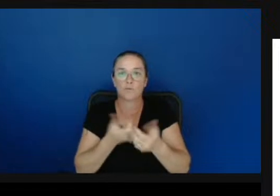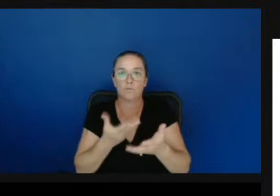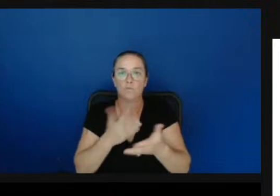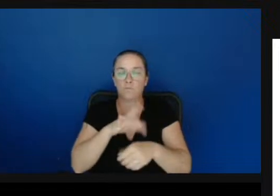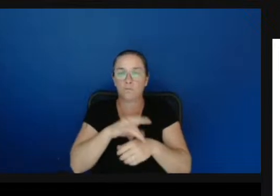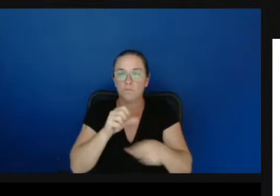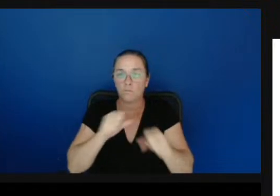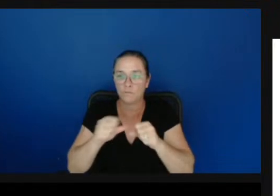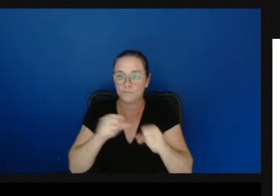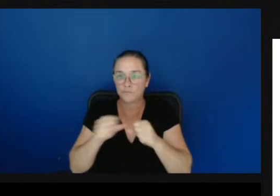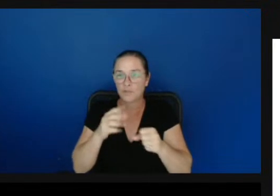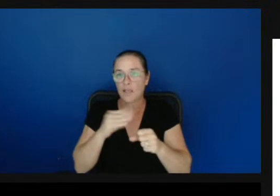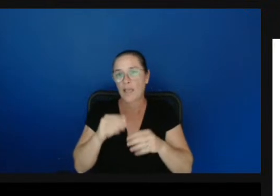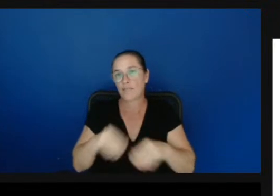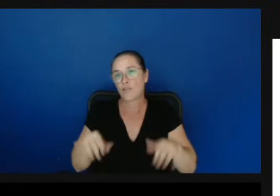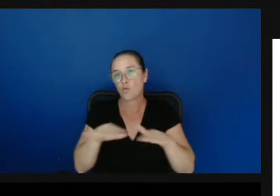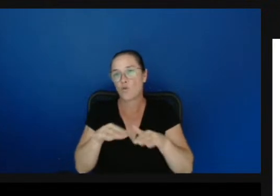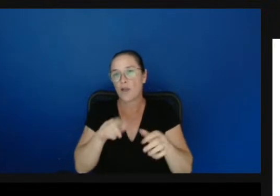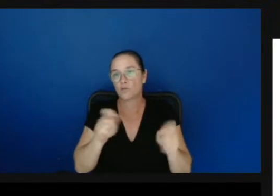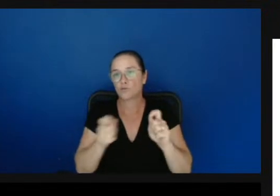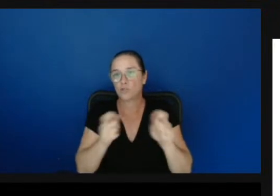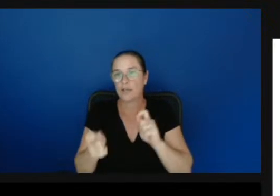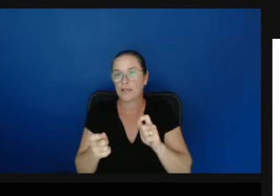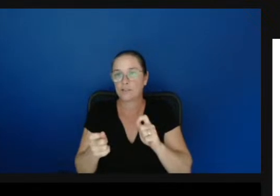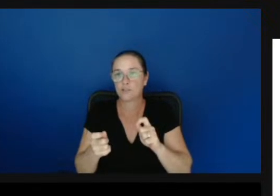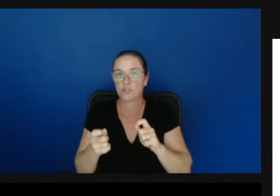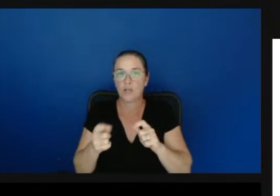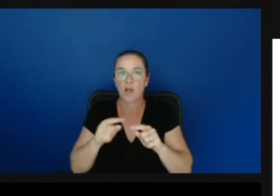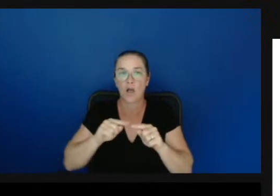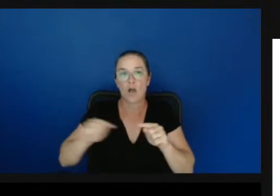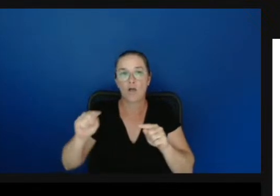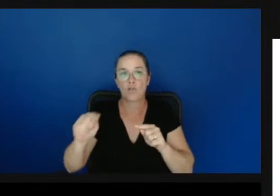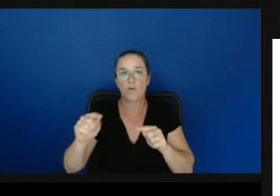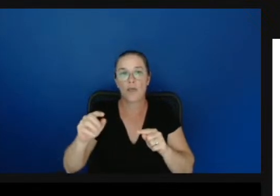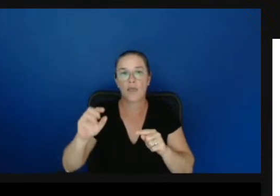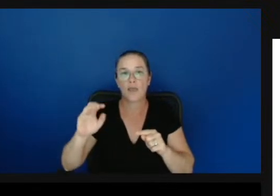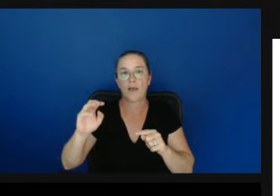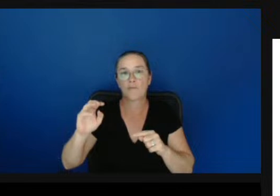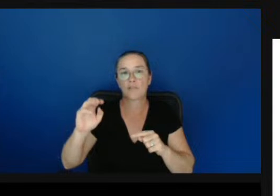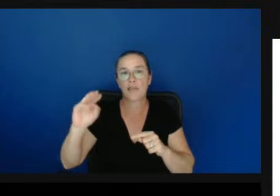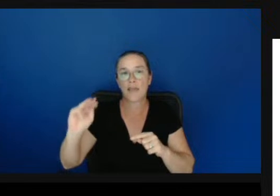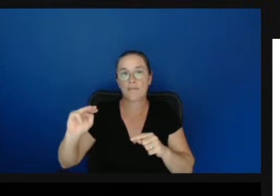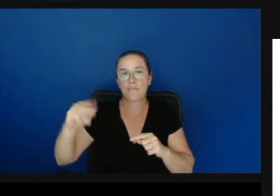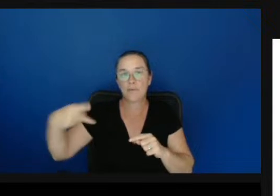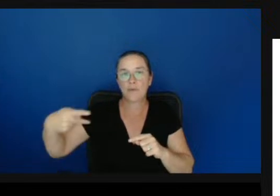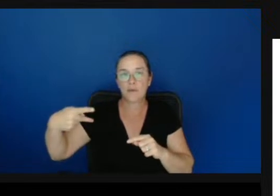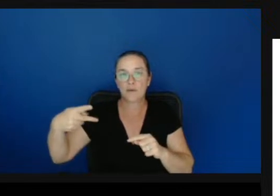deformation in the area all the way to Makakui crater, and I would add today, potentially beyond.